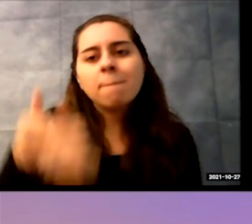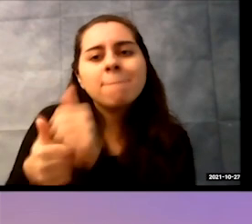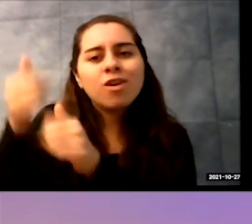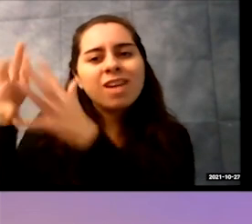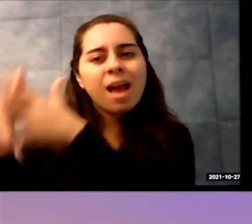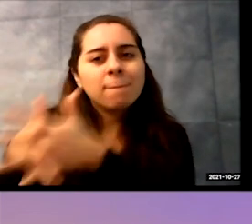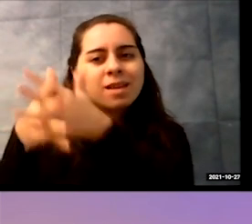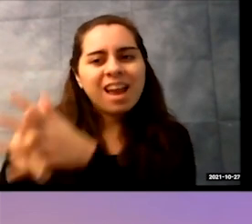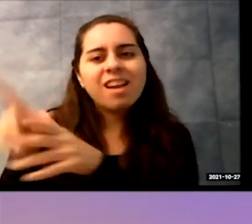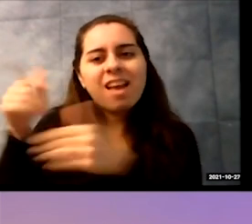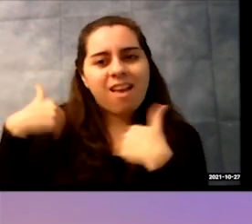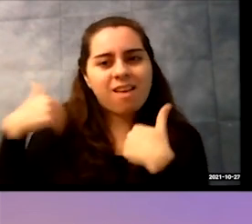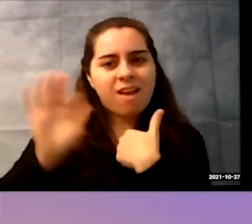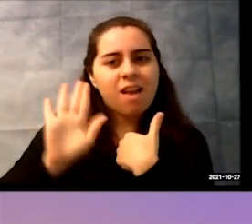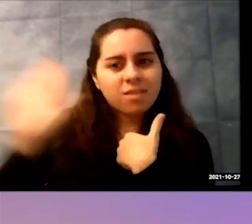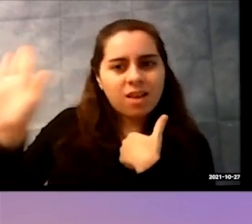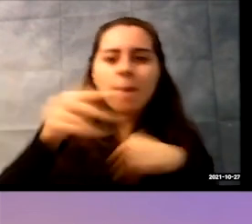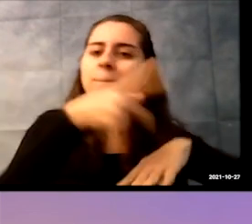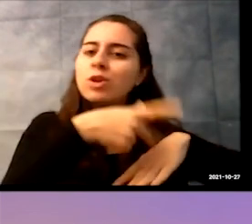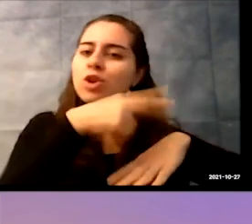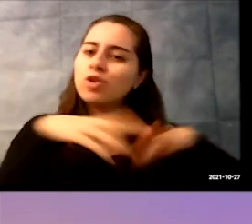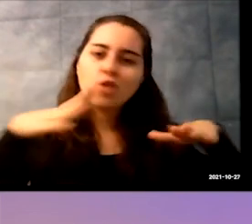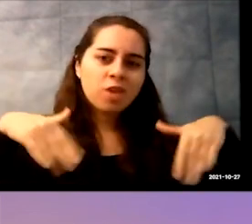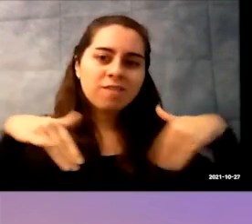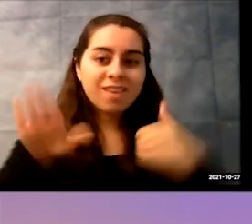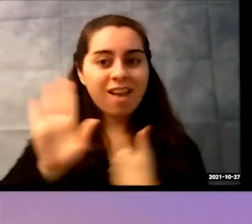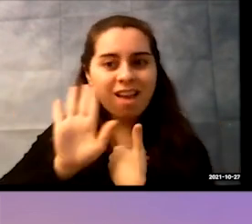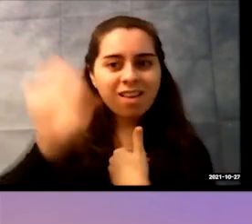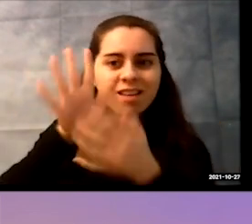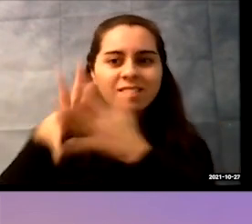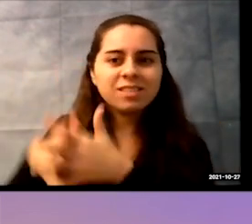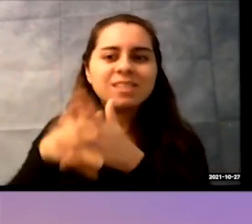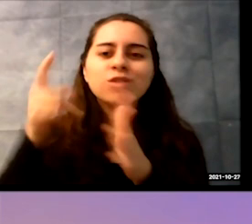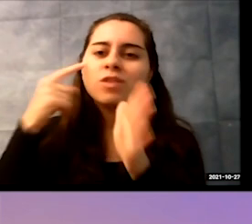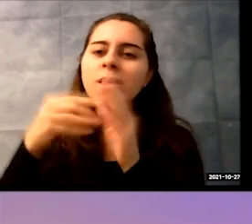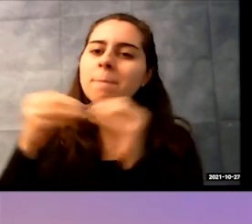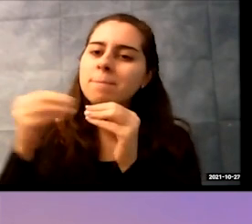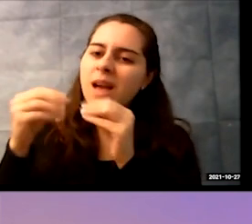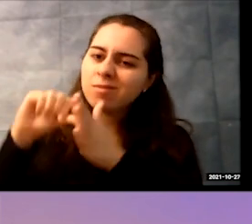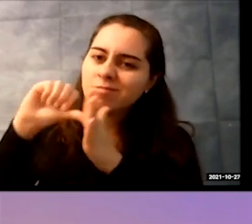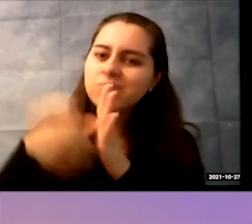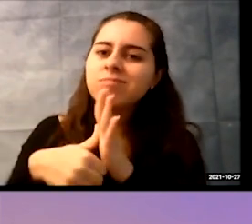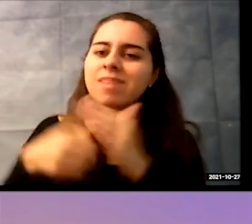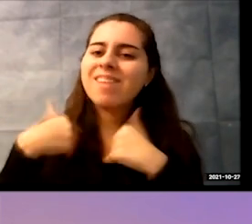the MPI and PSP at the time, with the Puerto Rican Independence Party, with the Nationalist Party.